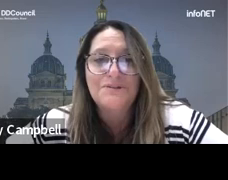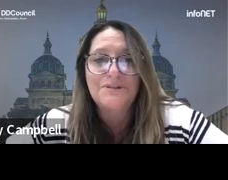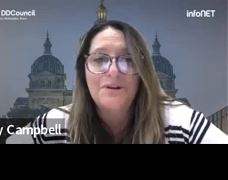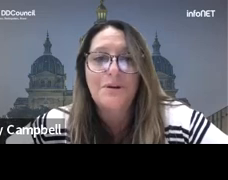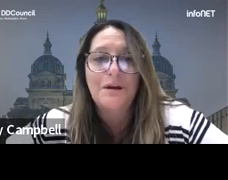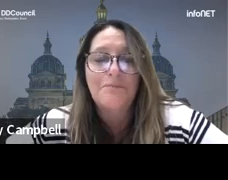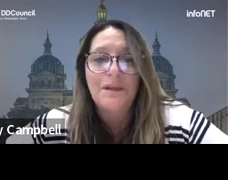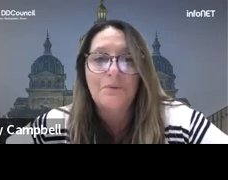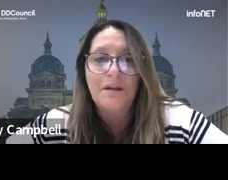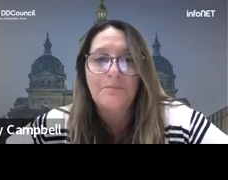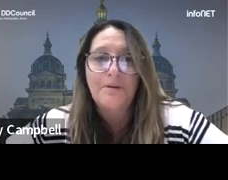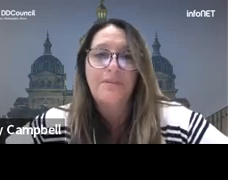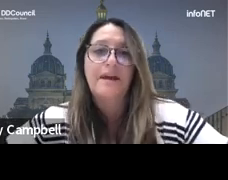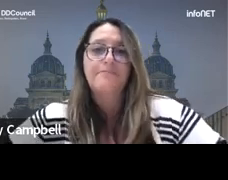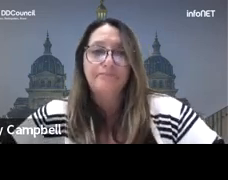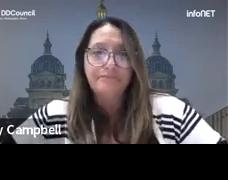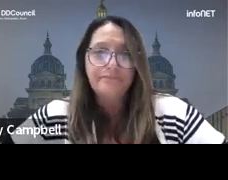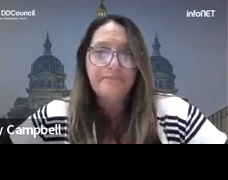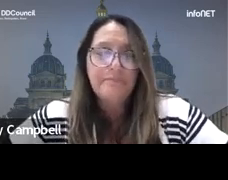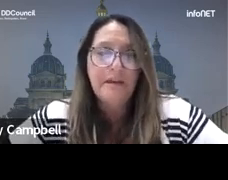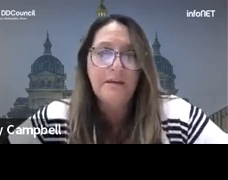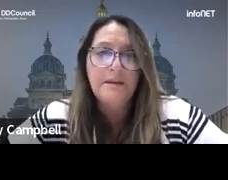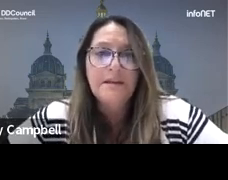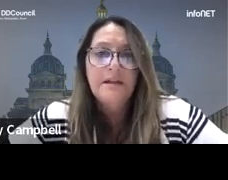of the issues that are being brought up around that.